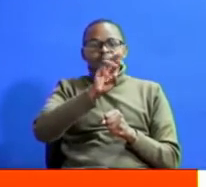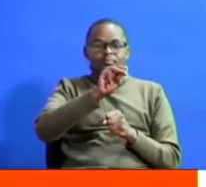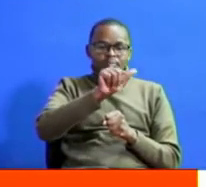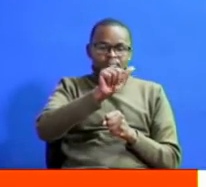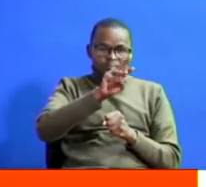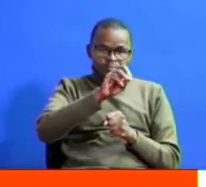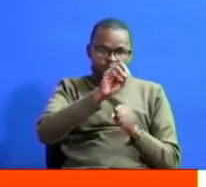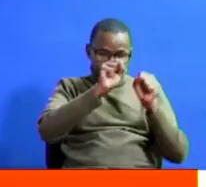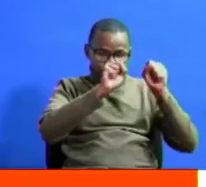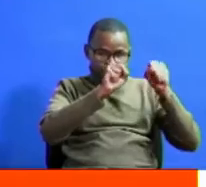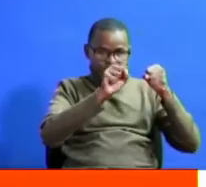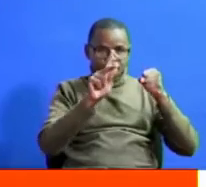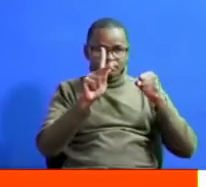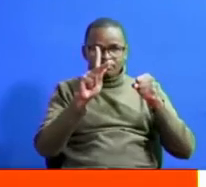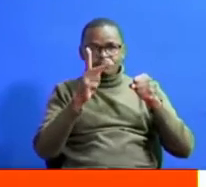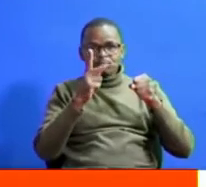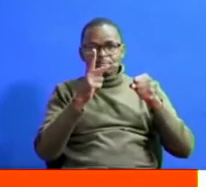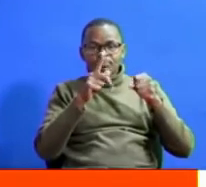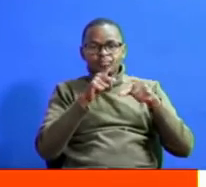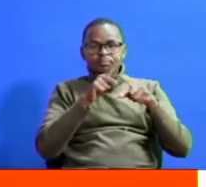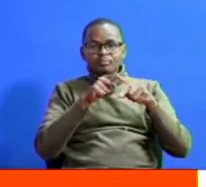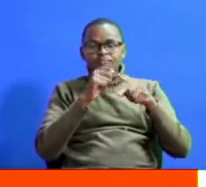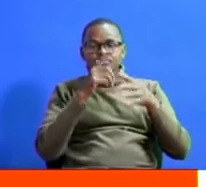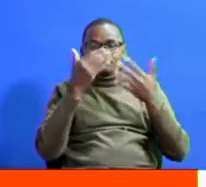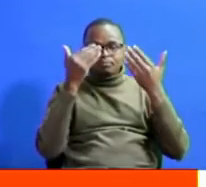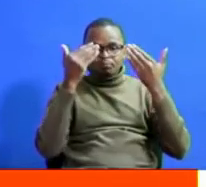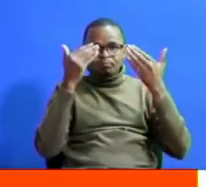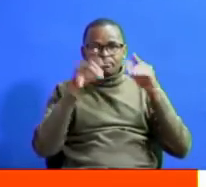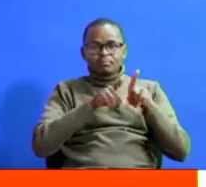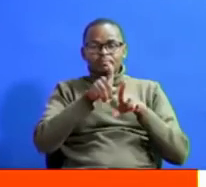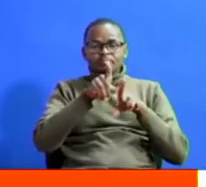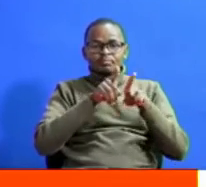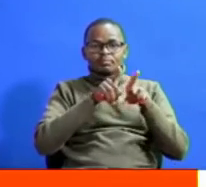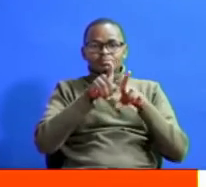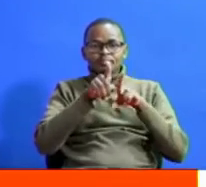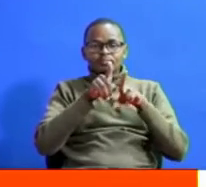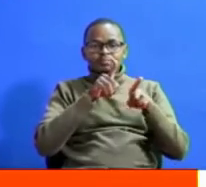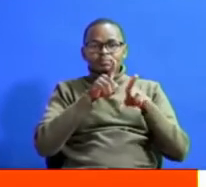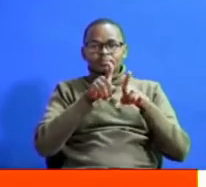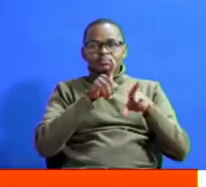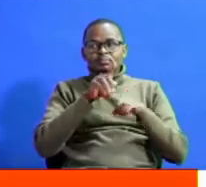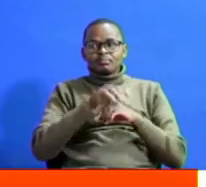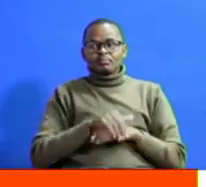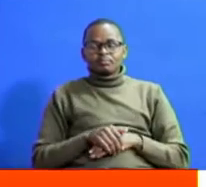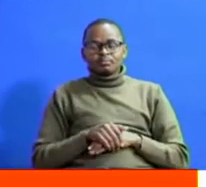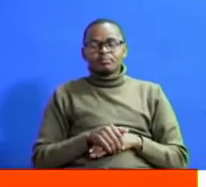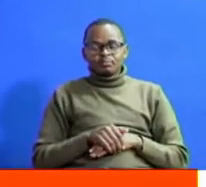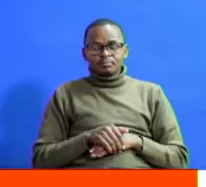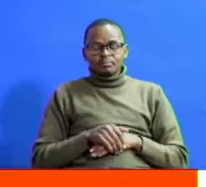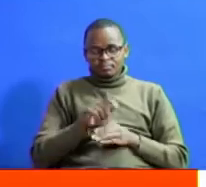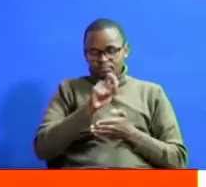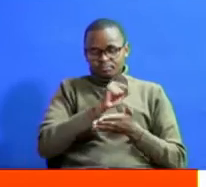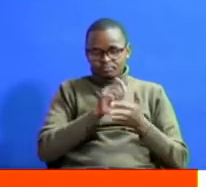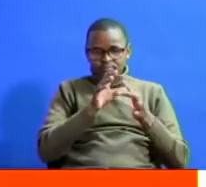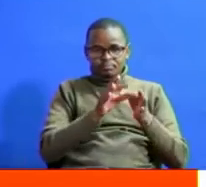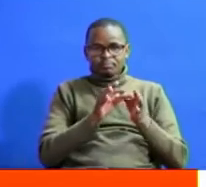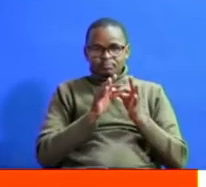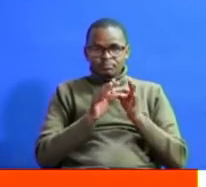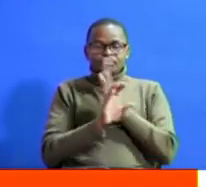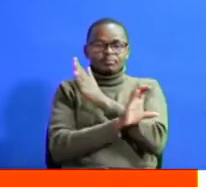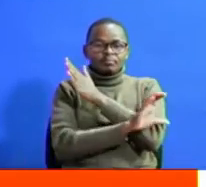agreements on the Kenyan side, while Seychelles Foreign Affairs and Tourism Minister Sylvester Rakegonde signed on behalf of his